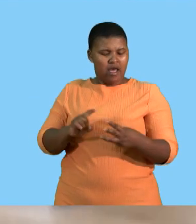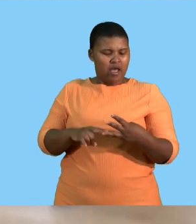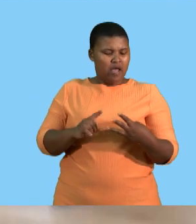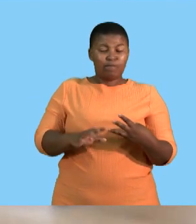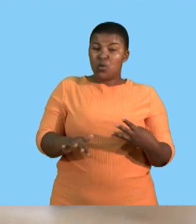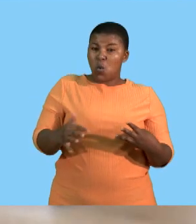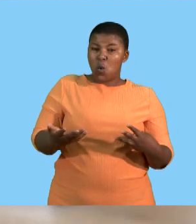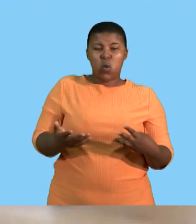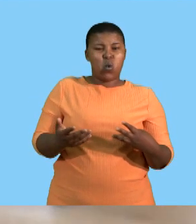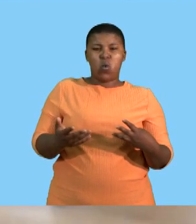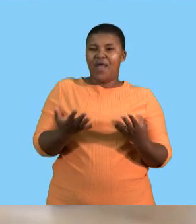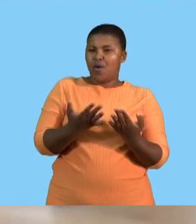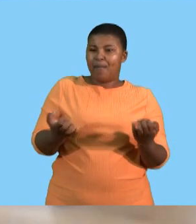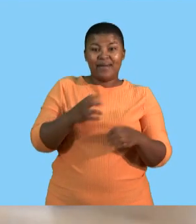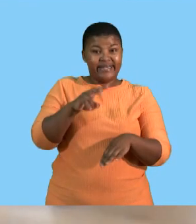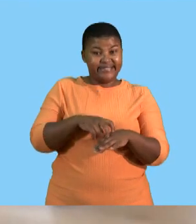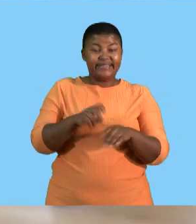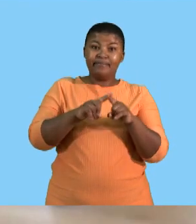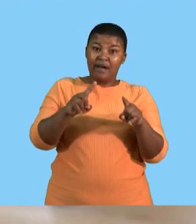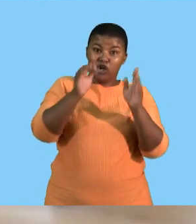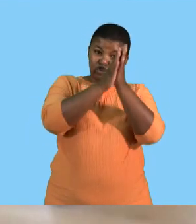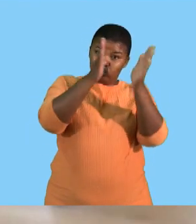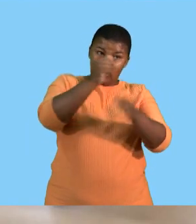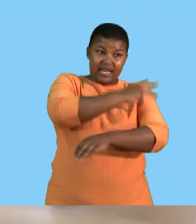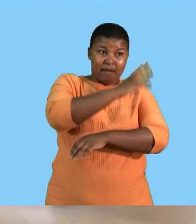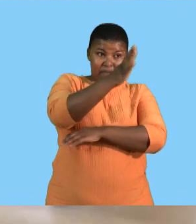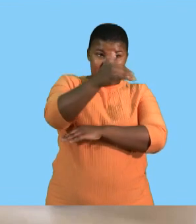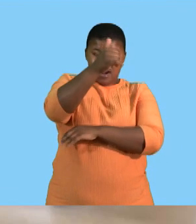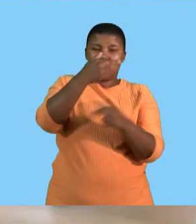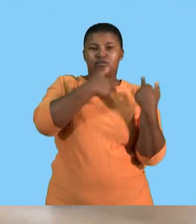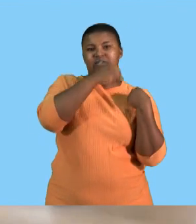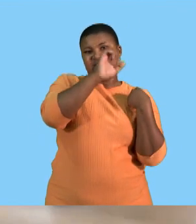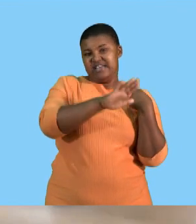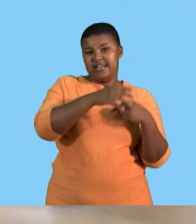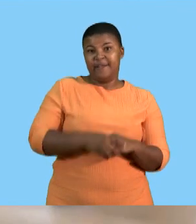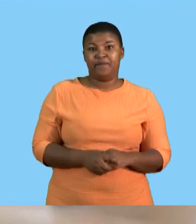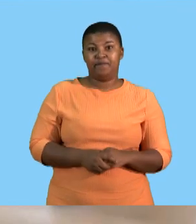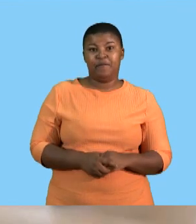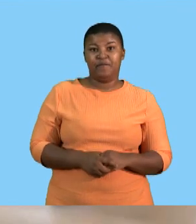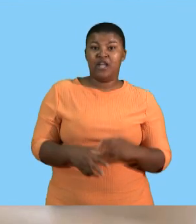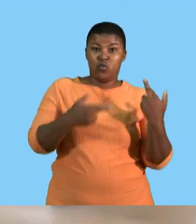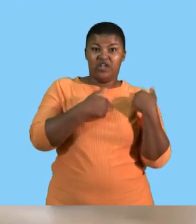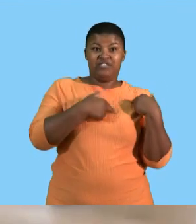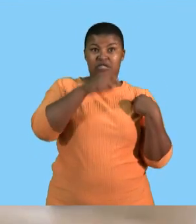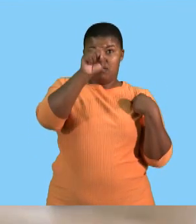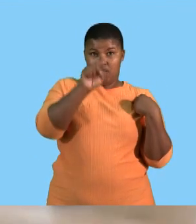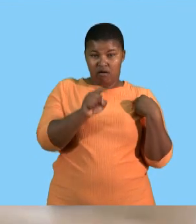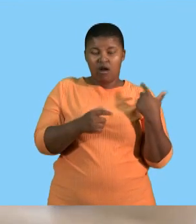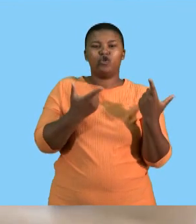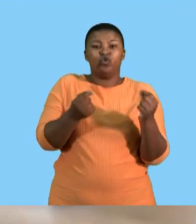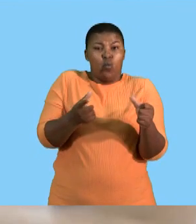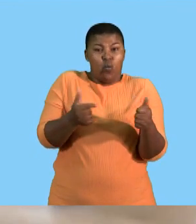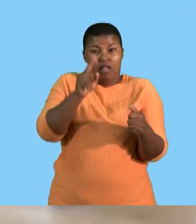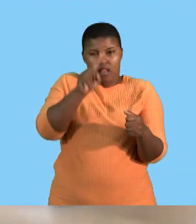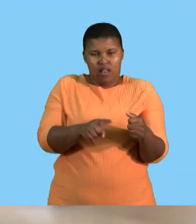the employees have what they need. Now, if they can meet these responsibilities, it is then a sign or